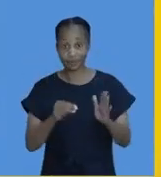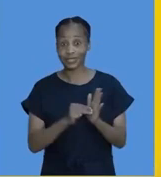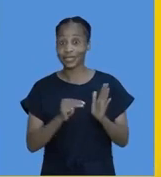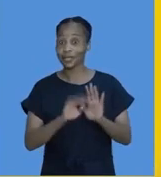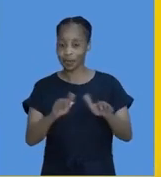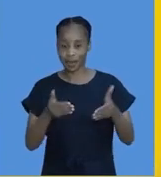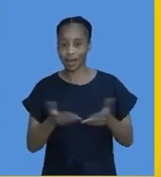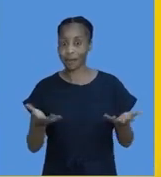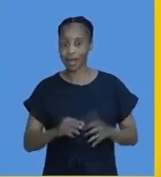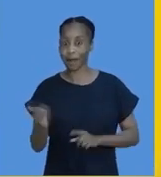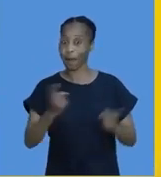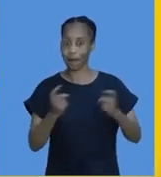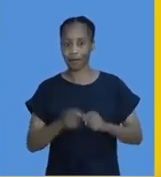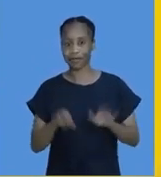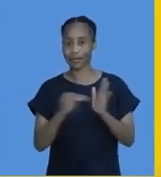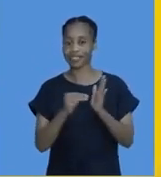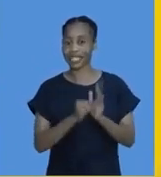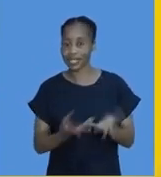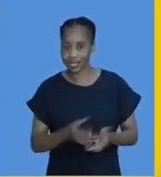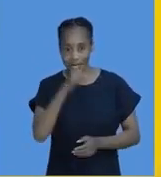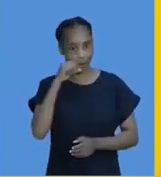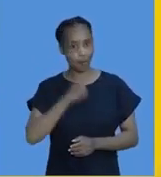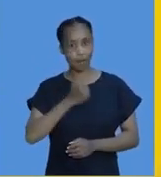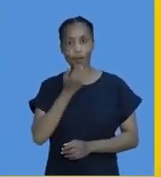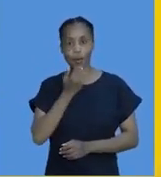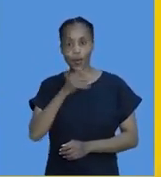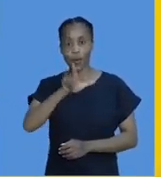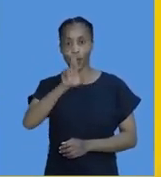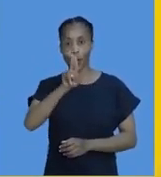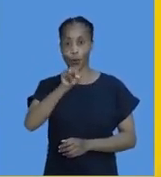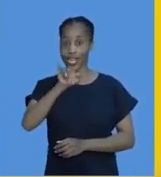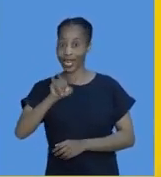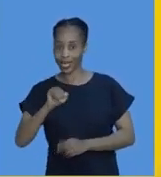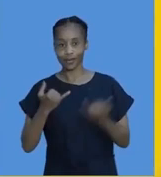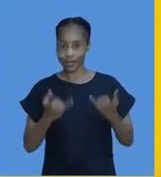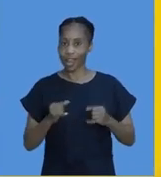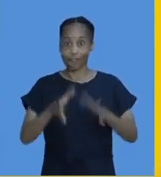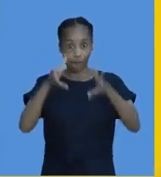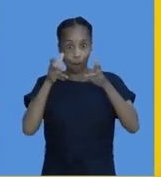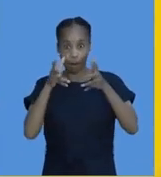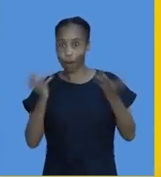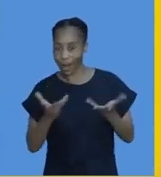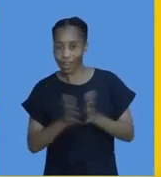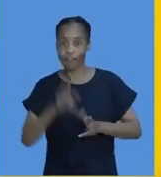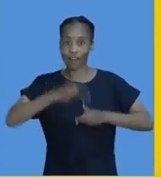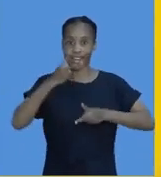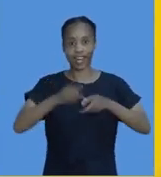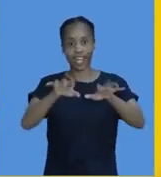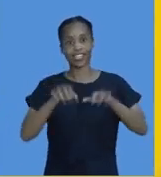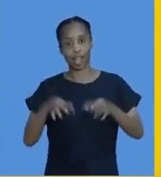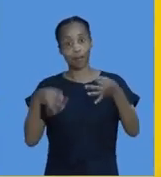Matrix and welcome to Was a Matrix. My name is Looney and today we're focusing on your final exam prep for